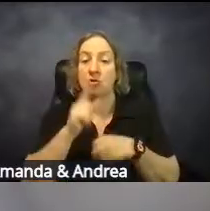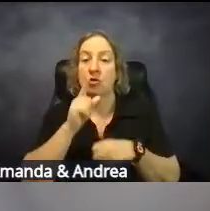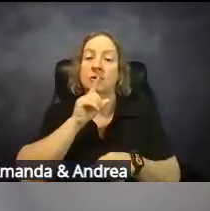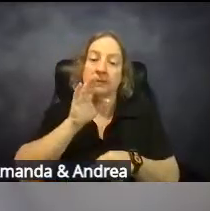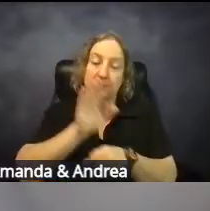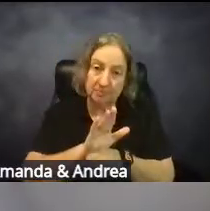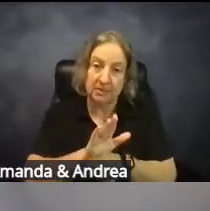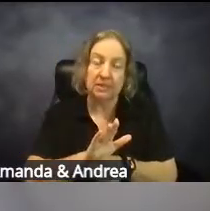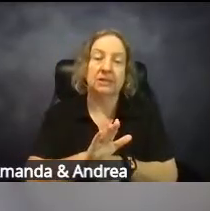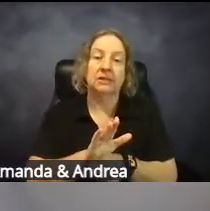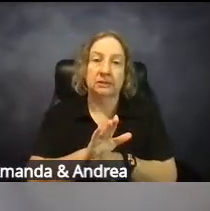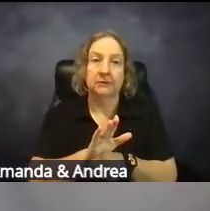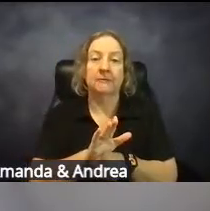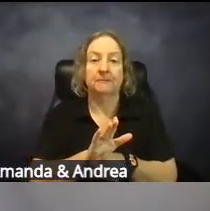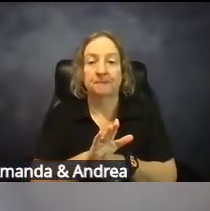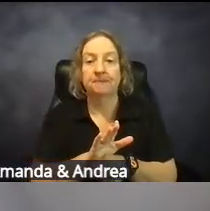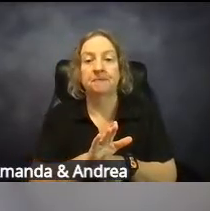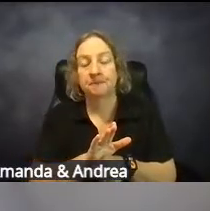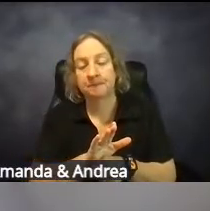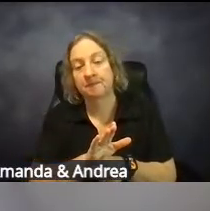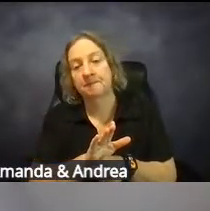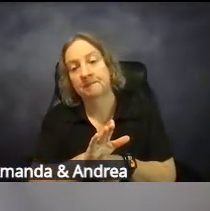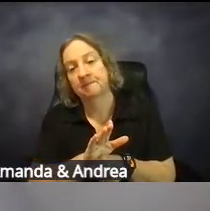having an